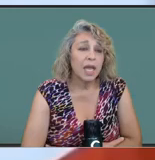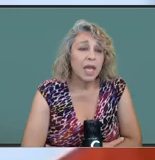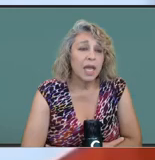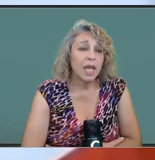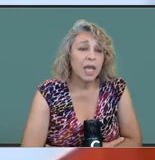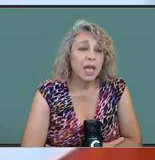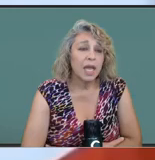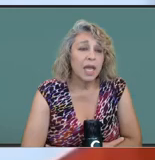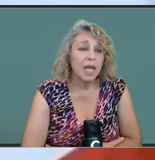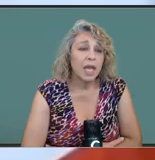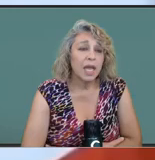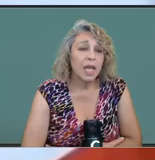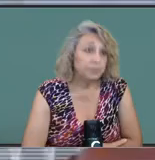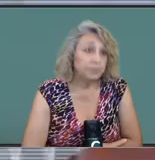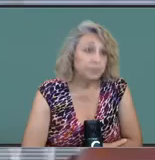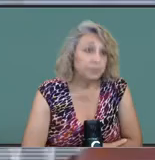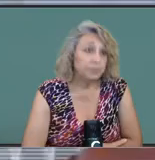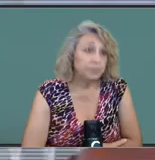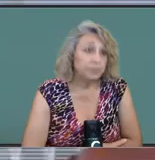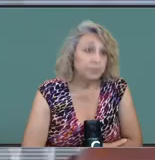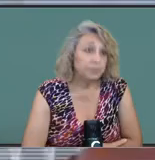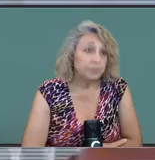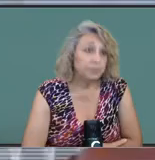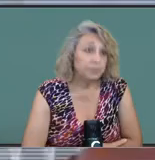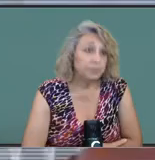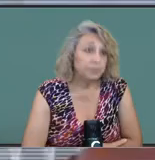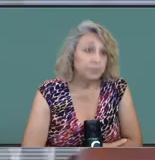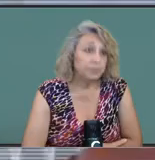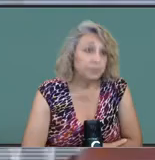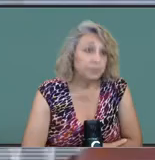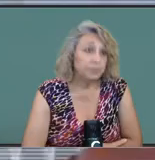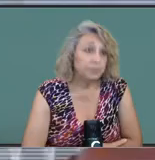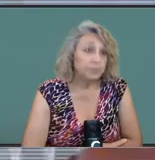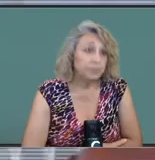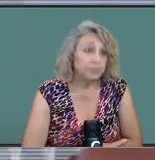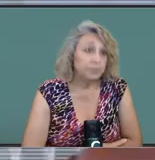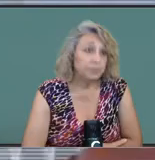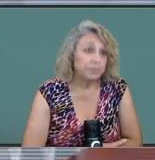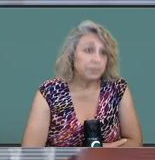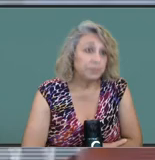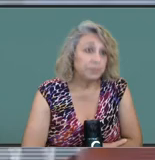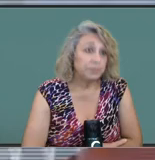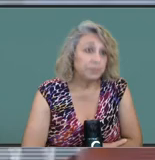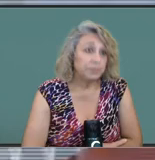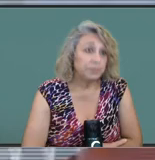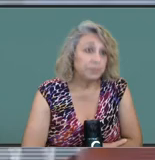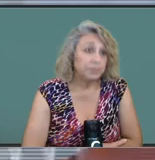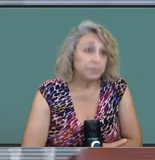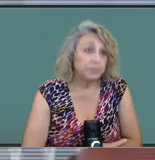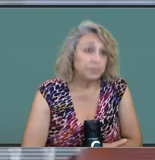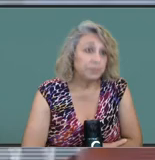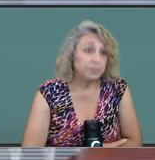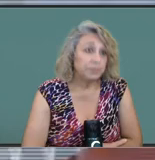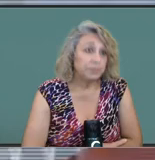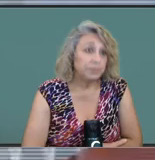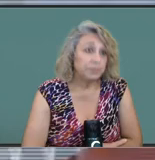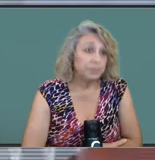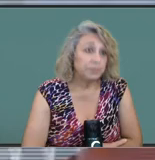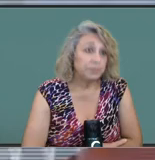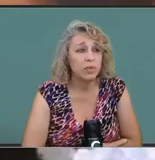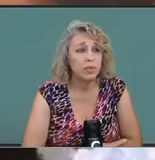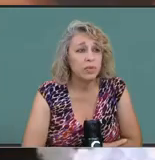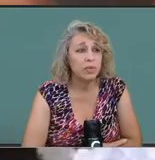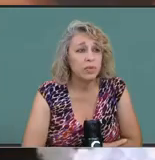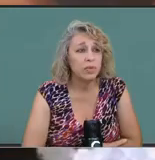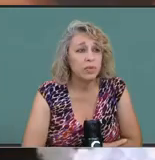then to have the youth having their children working or studying that could be on the street and will never again turn our backs on